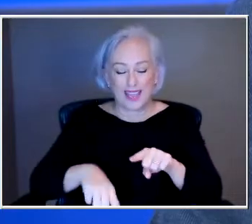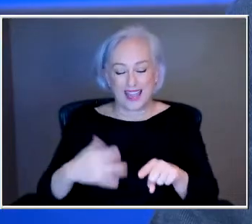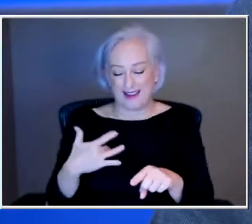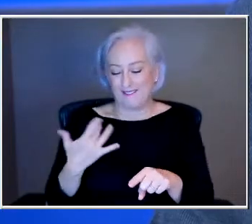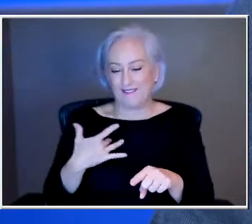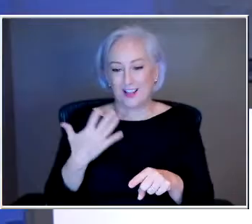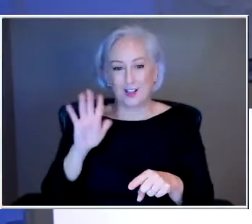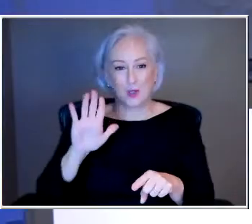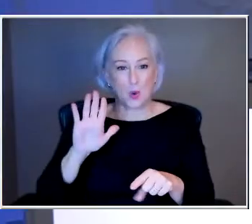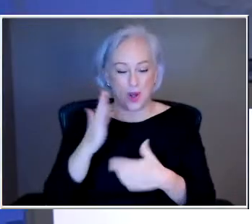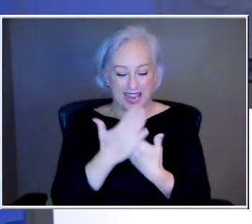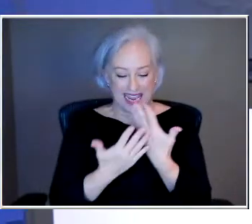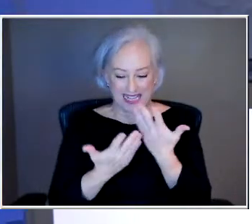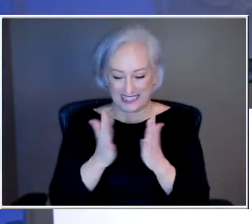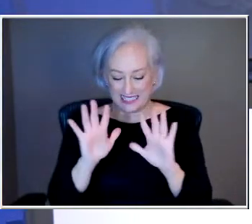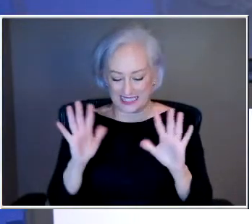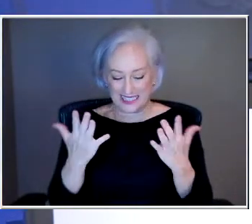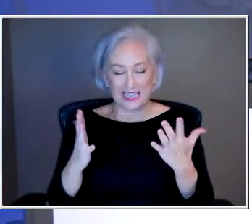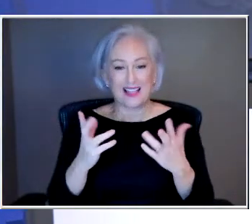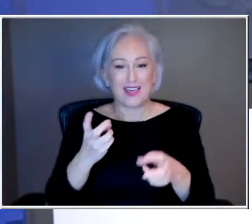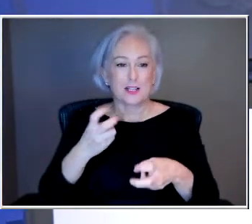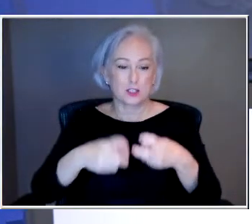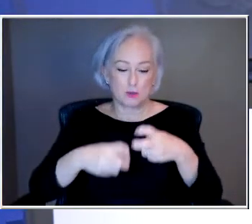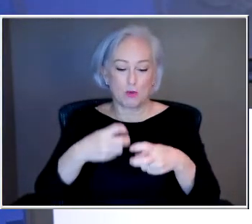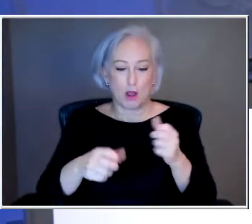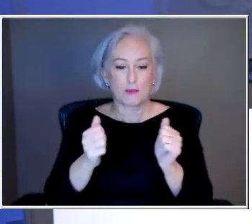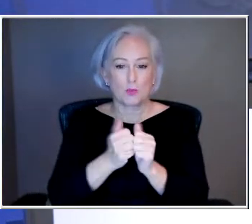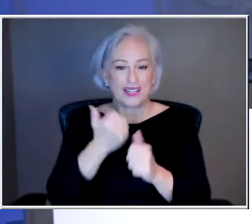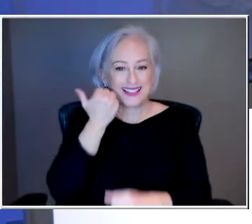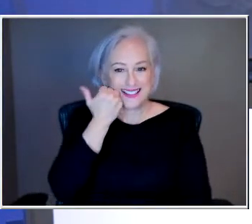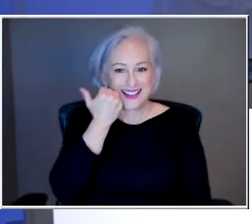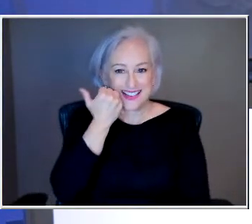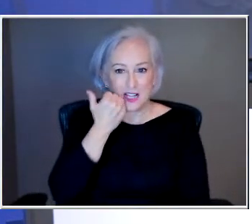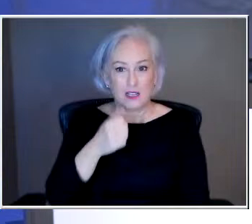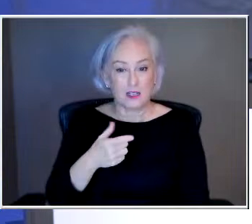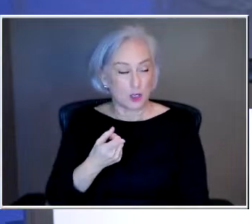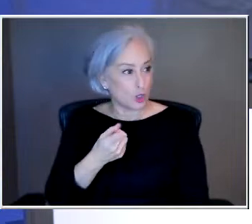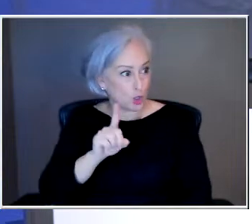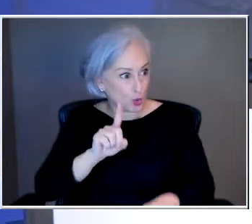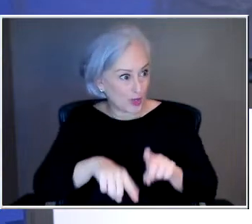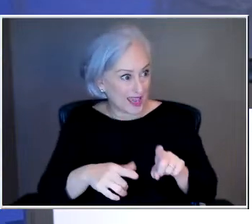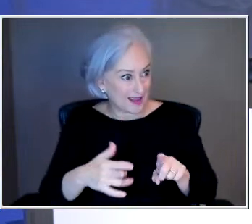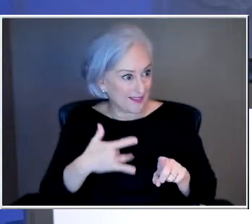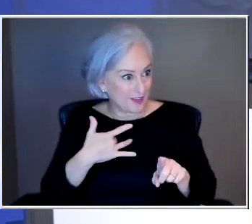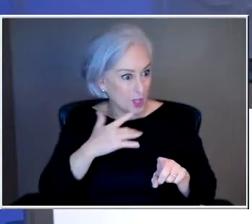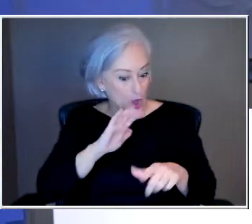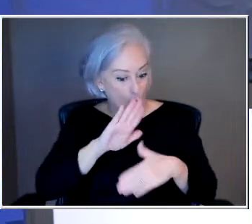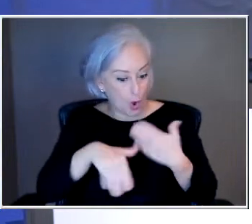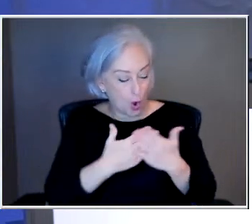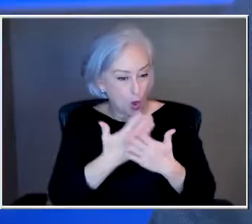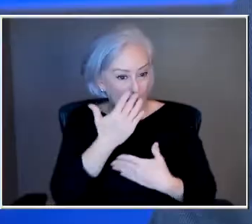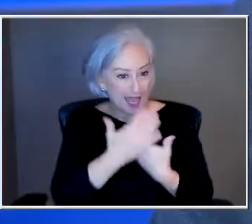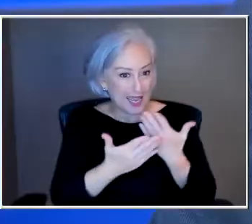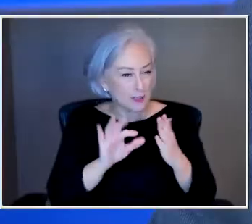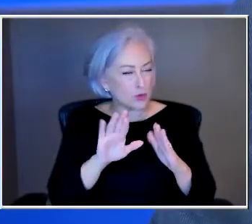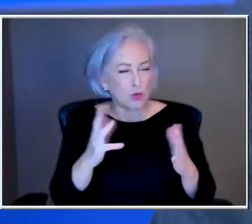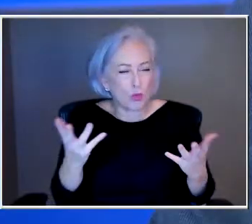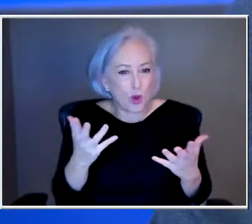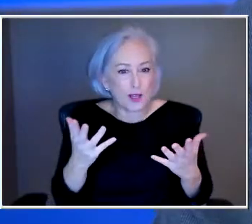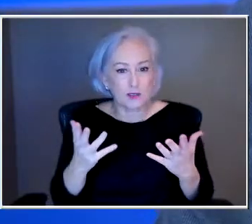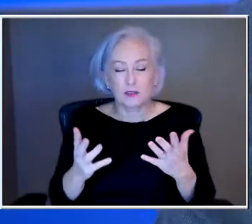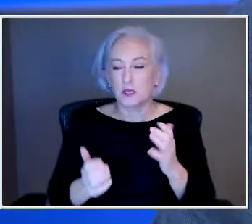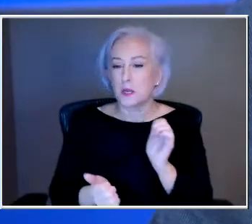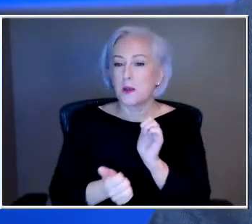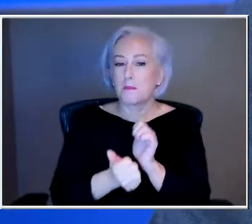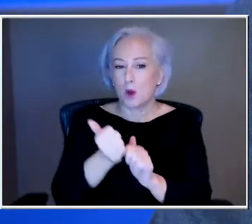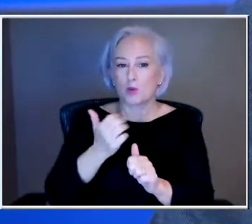some problems with being a dentist. Right now, can you not feel all your hands, your fingertips? It's the majority of my hand, and